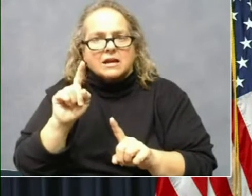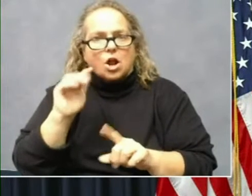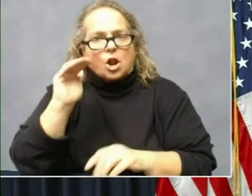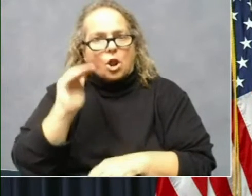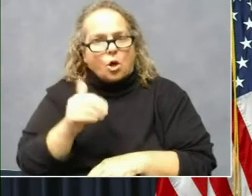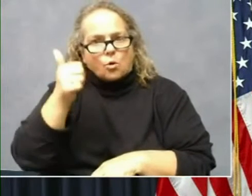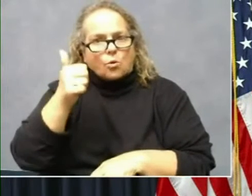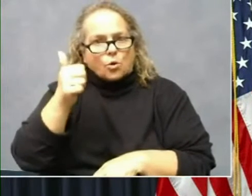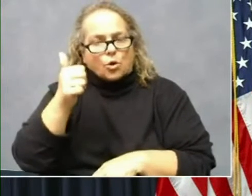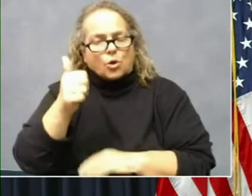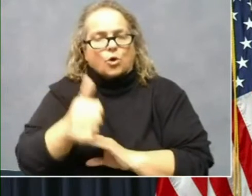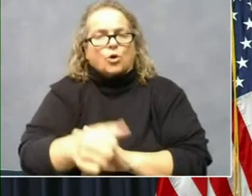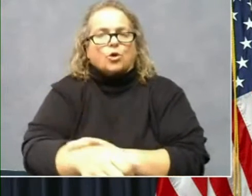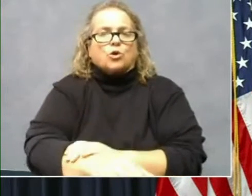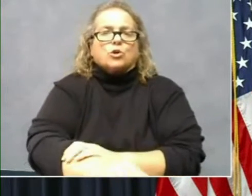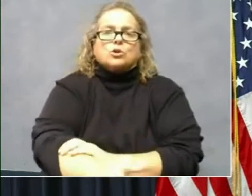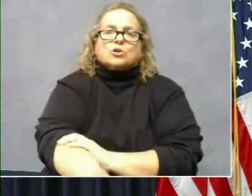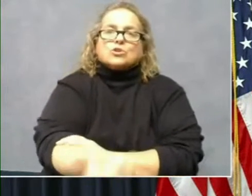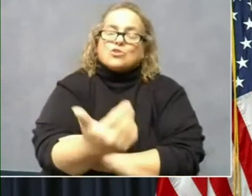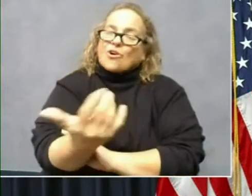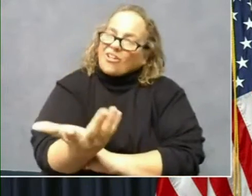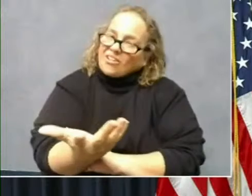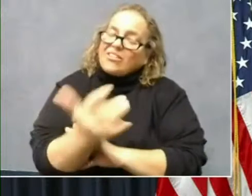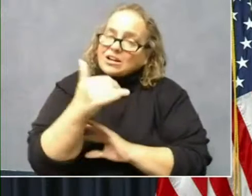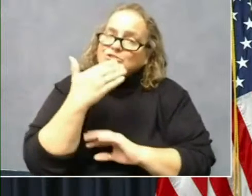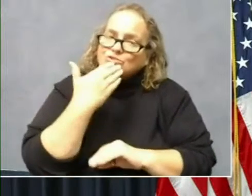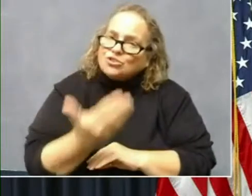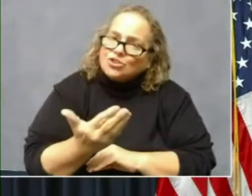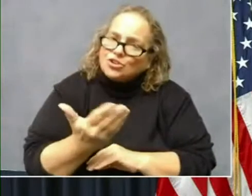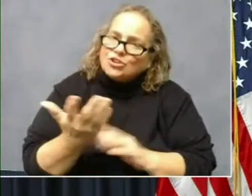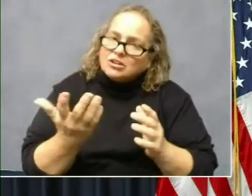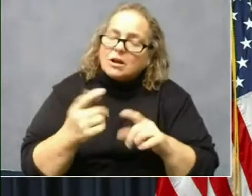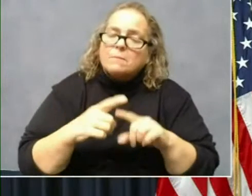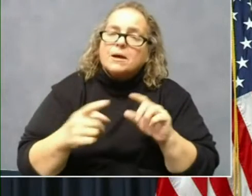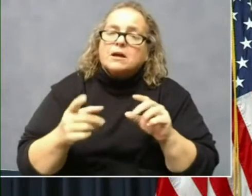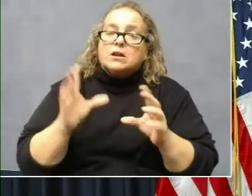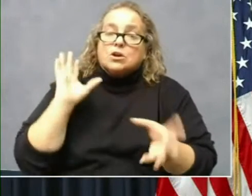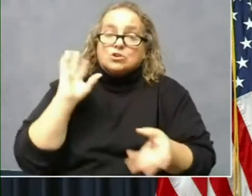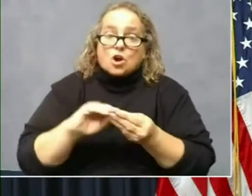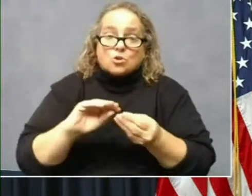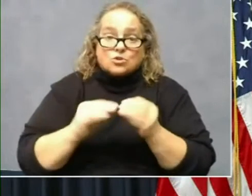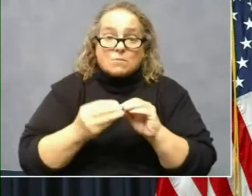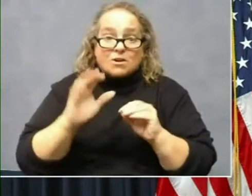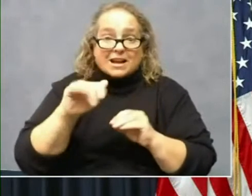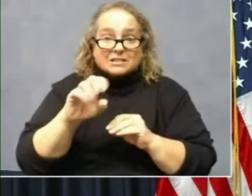multiple previous weeks. It does bring our total number of cases to